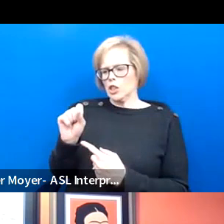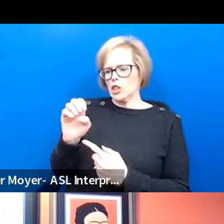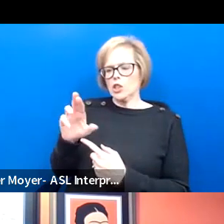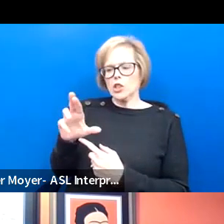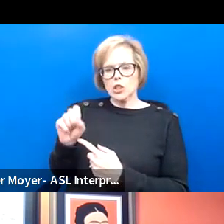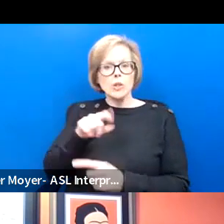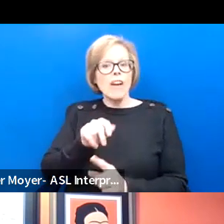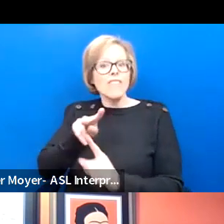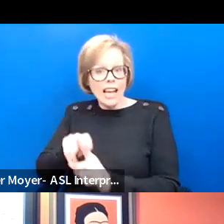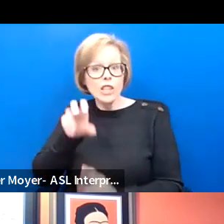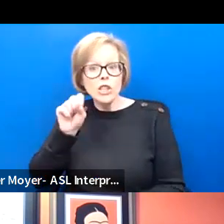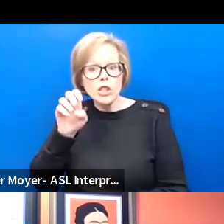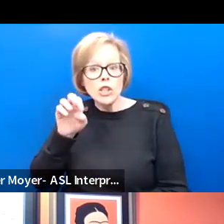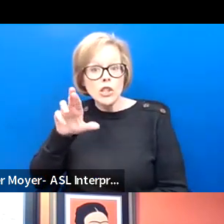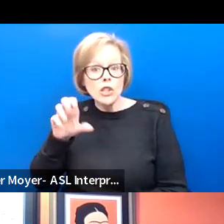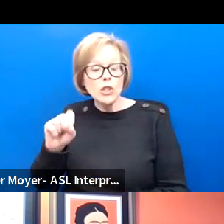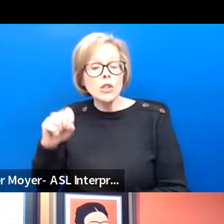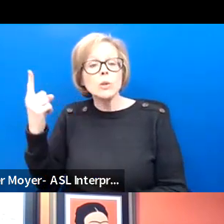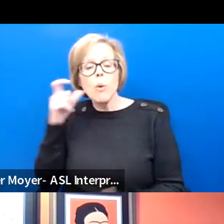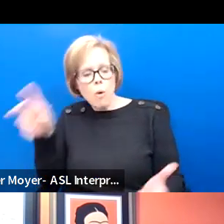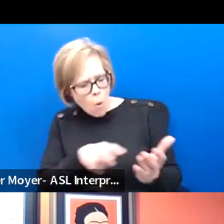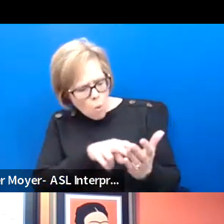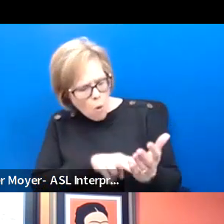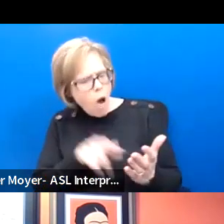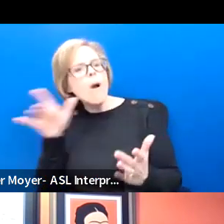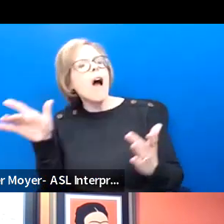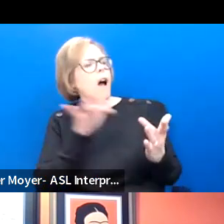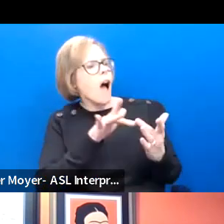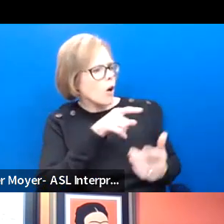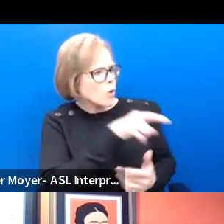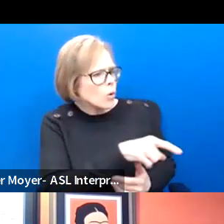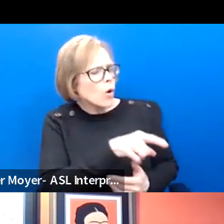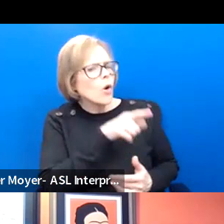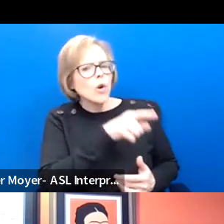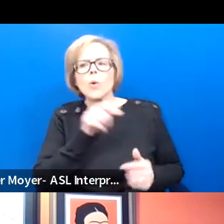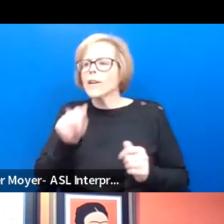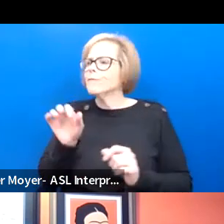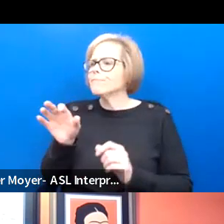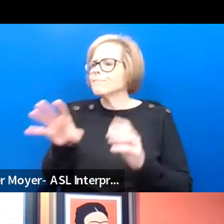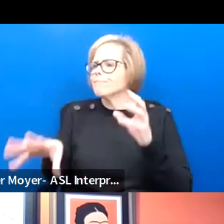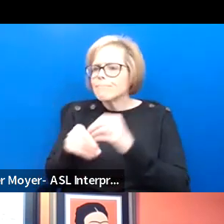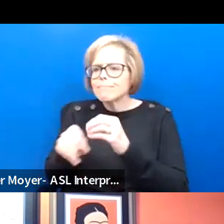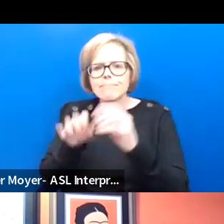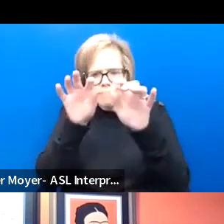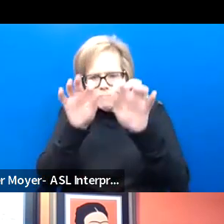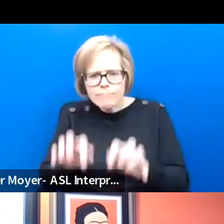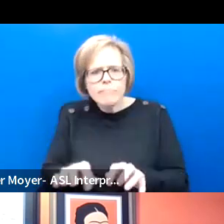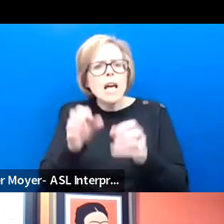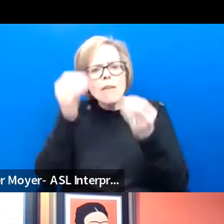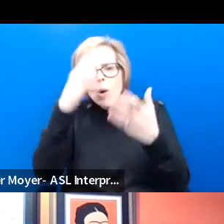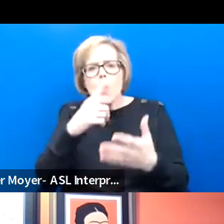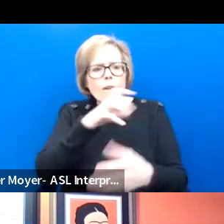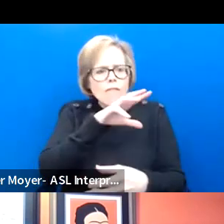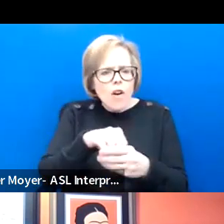a SIRS, and there's actually someone who goes back and reads the comments, and they will get in touch with you. And you can put as much information in there as you can about who was